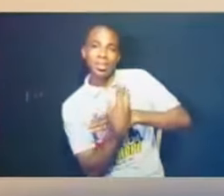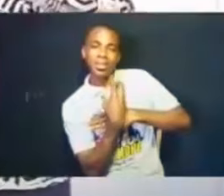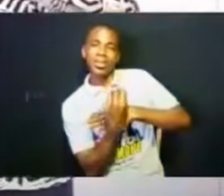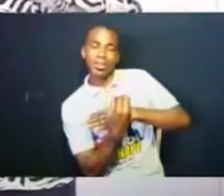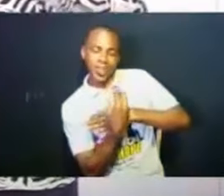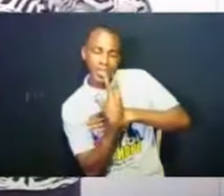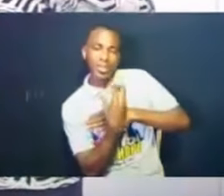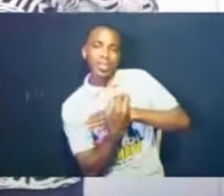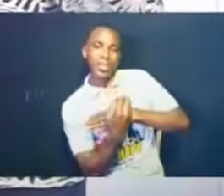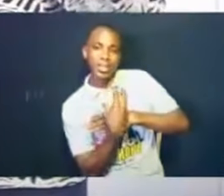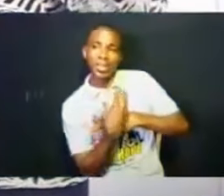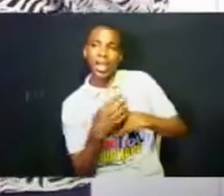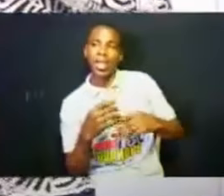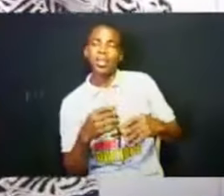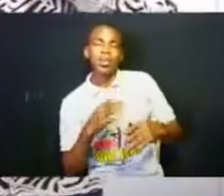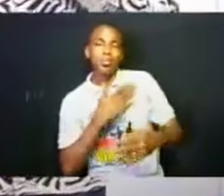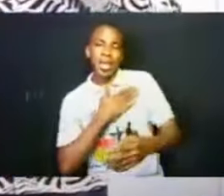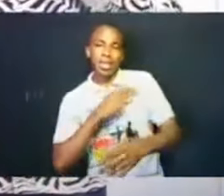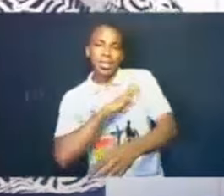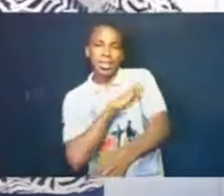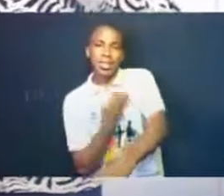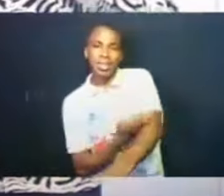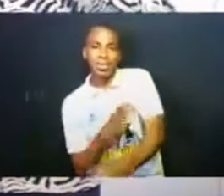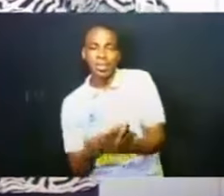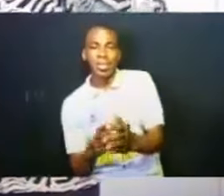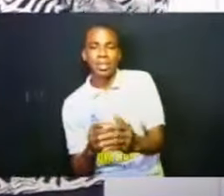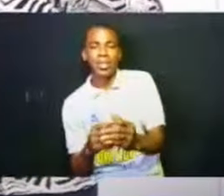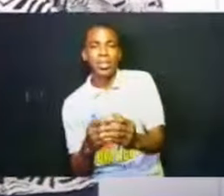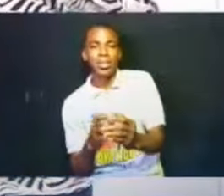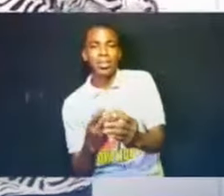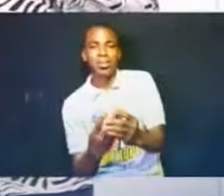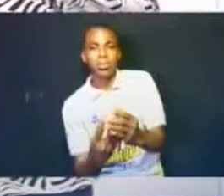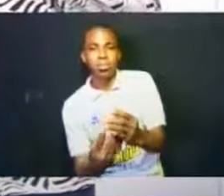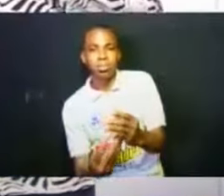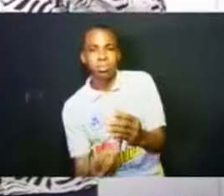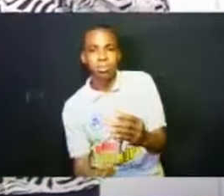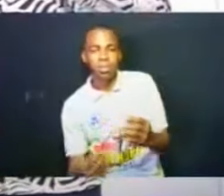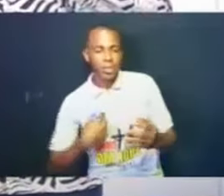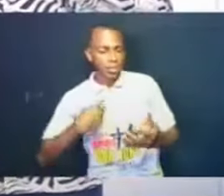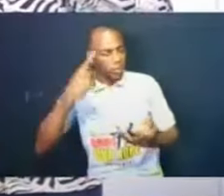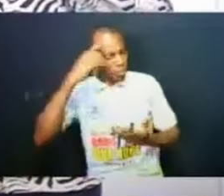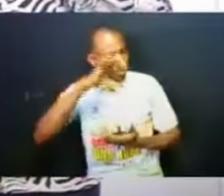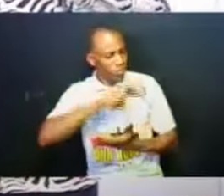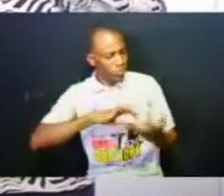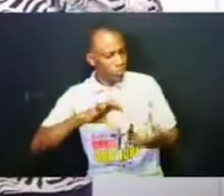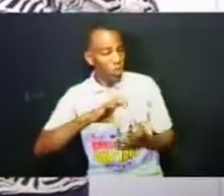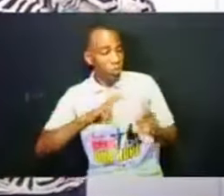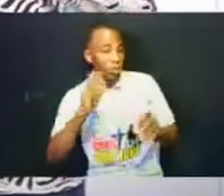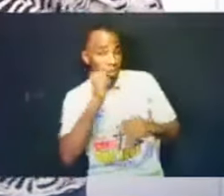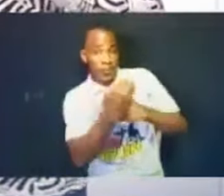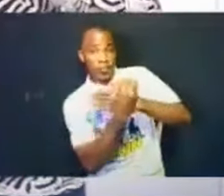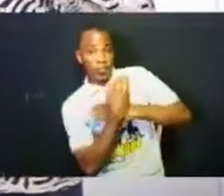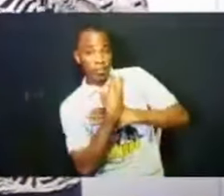leaving na ma ho din so cry shine I was confused na fe ma gini ma me kensene and then she finished admonishing me